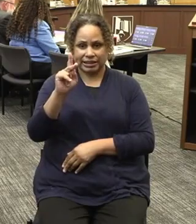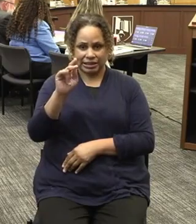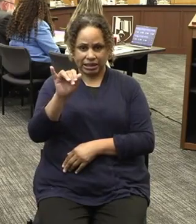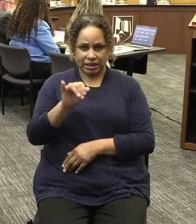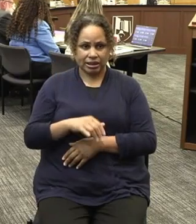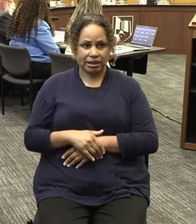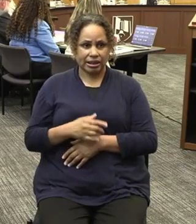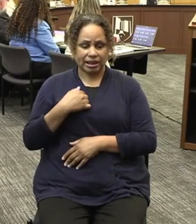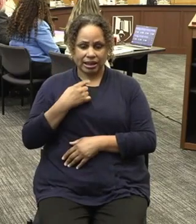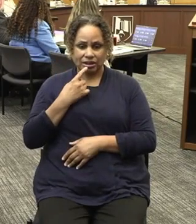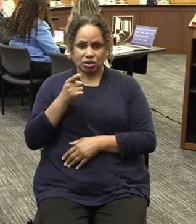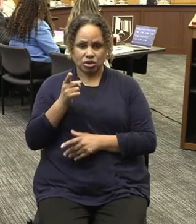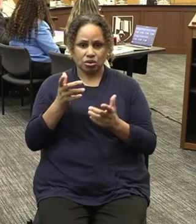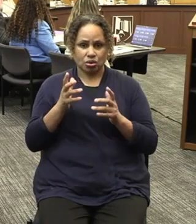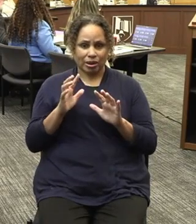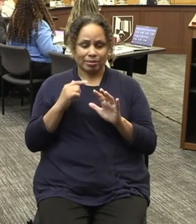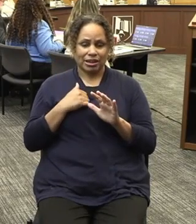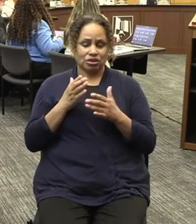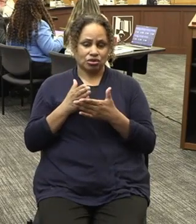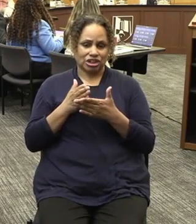Told you don't want me doing chair reports.